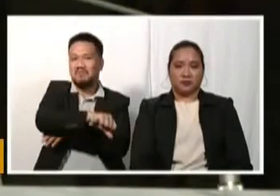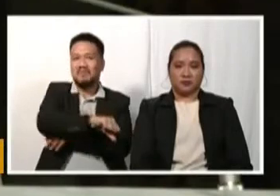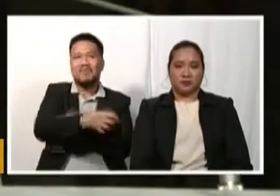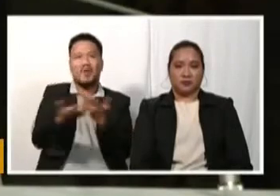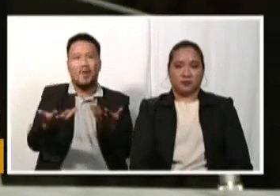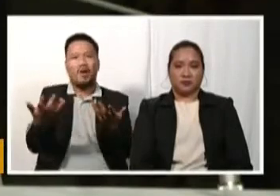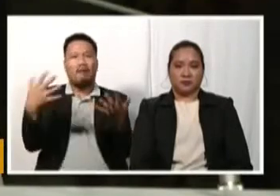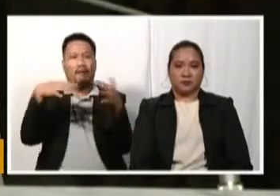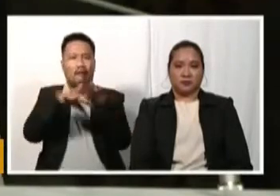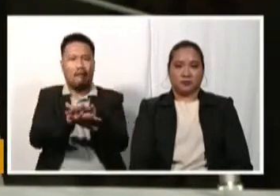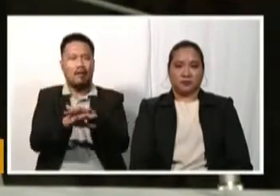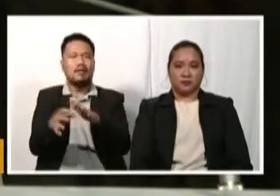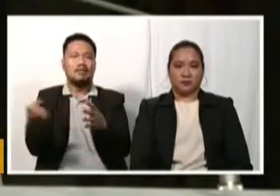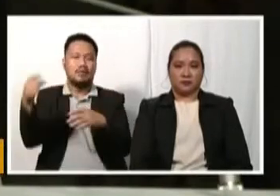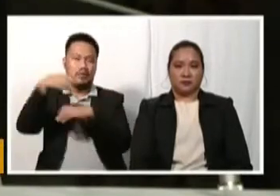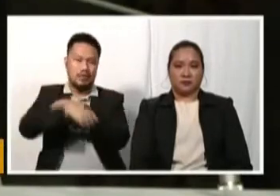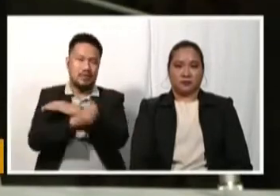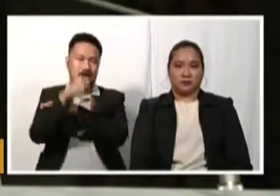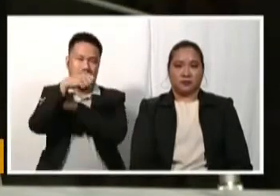the sea."